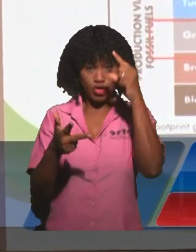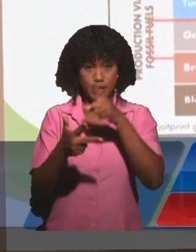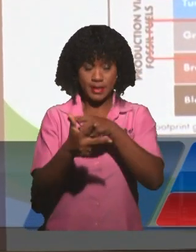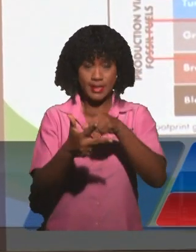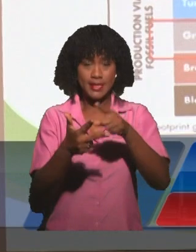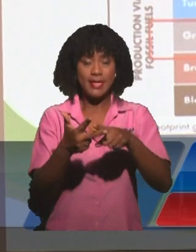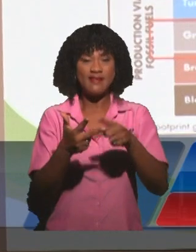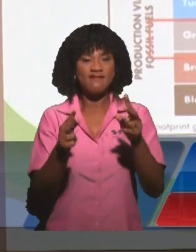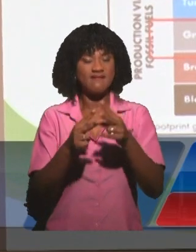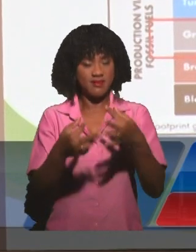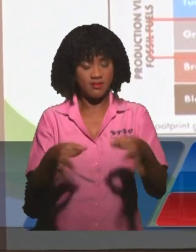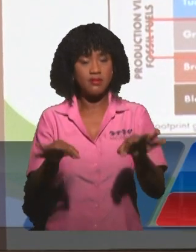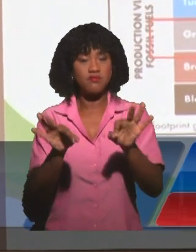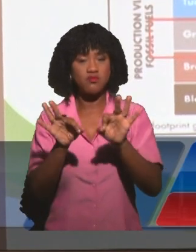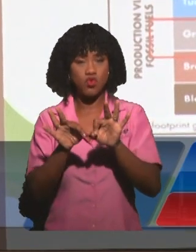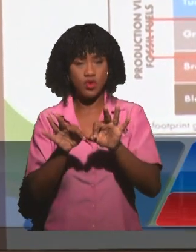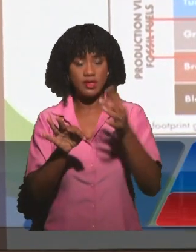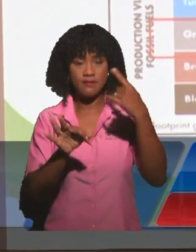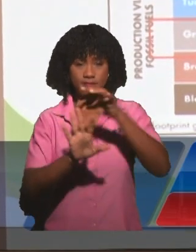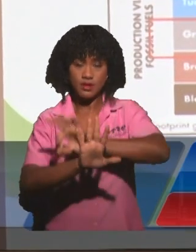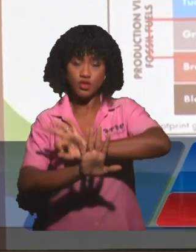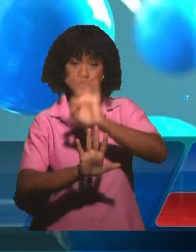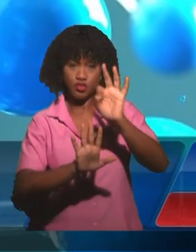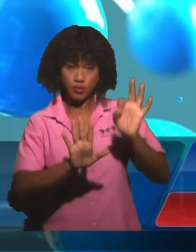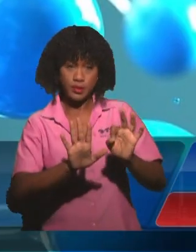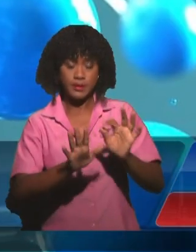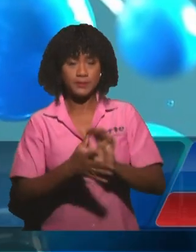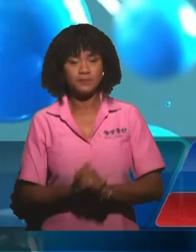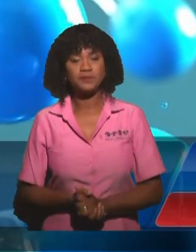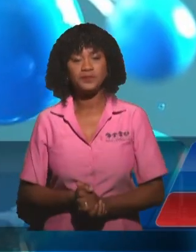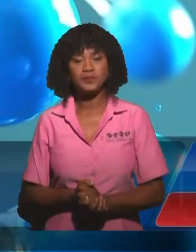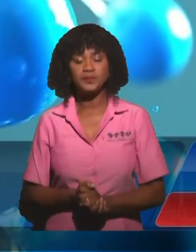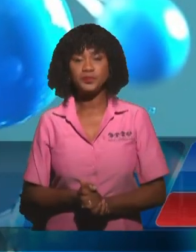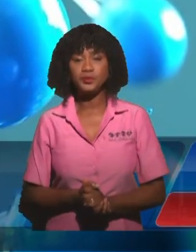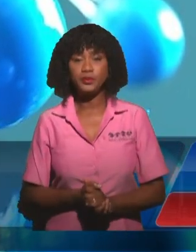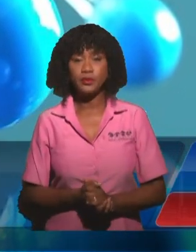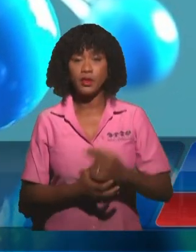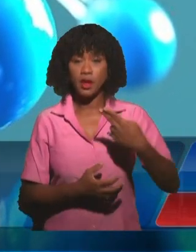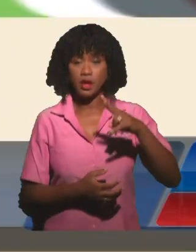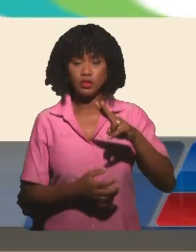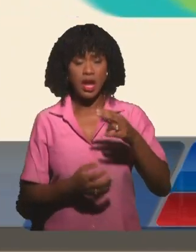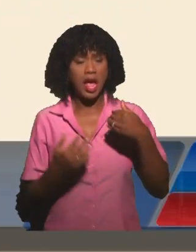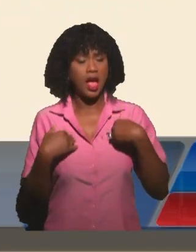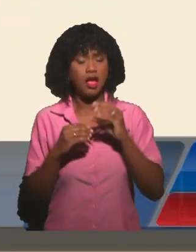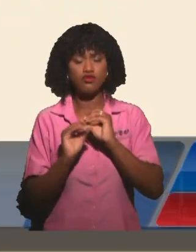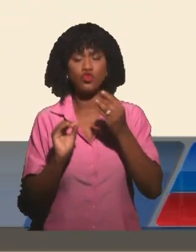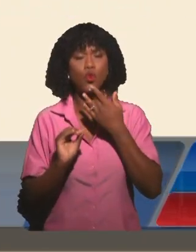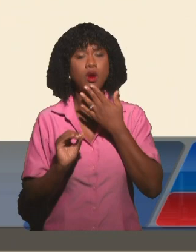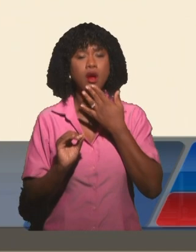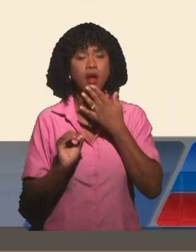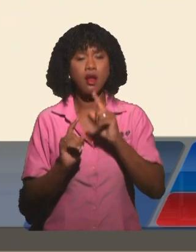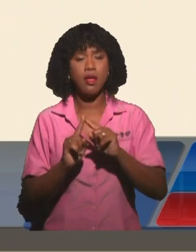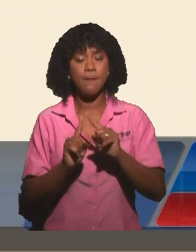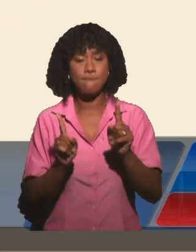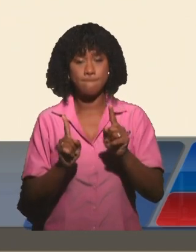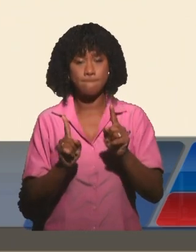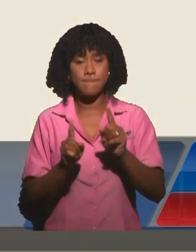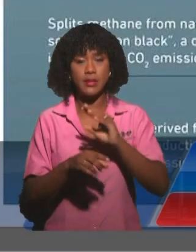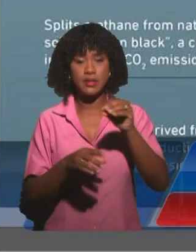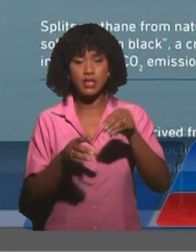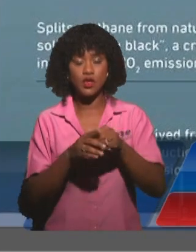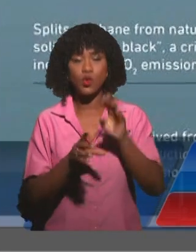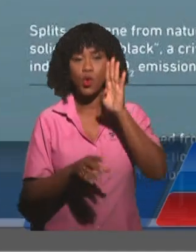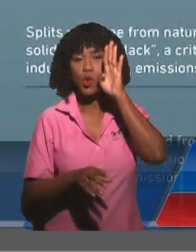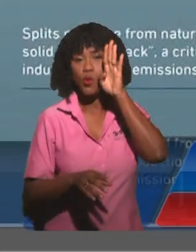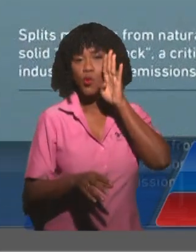have significant application in the Caribbean region. Hydrogen itself has no color, but the spectrum also includes